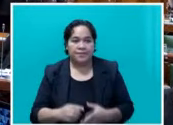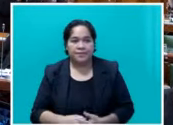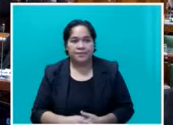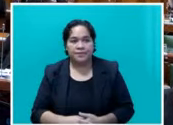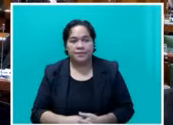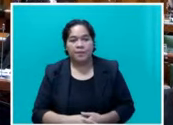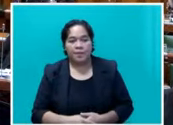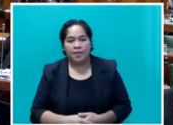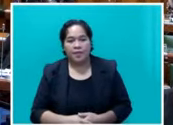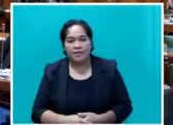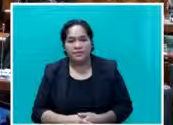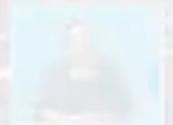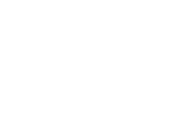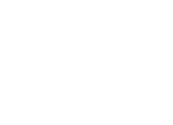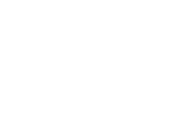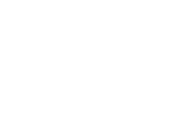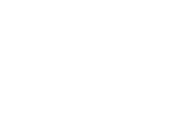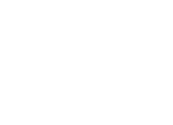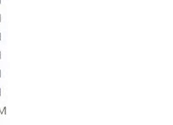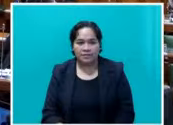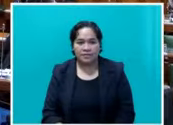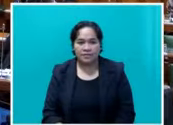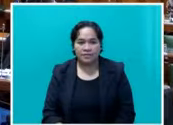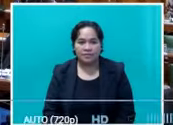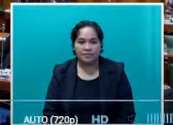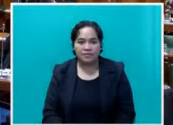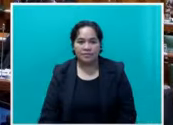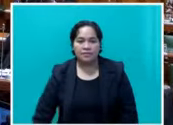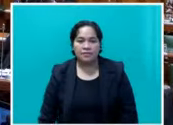Thank you, Mr. Speaker, sir, for the opportunity to talk